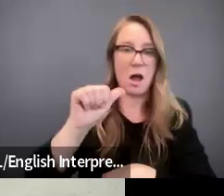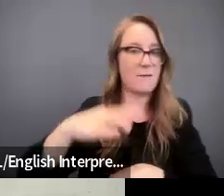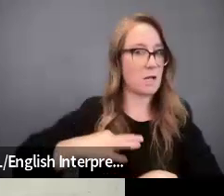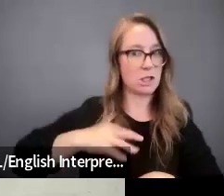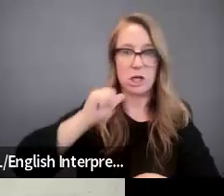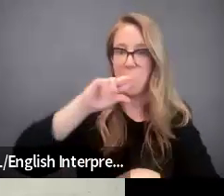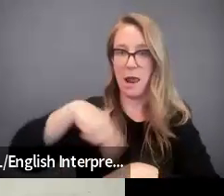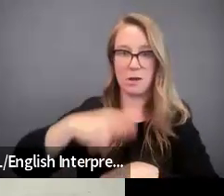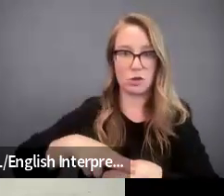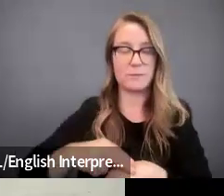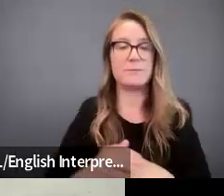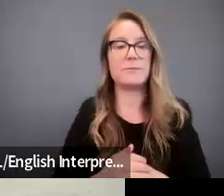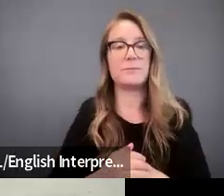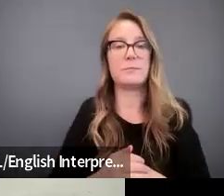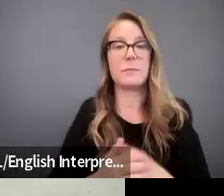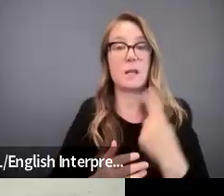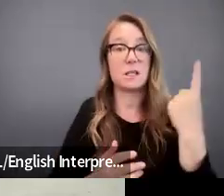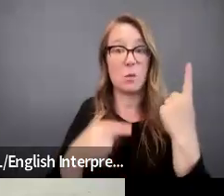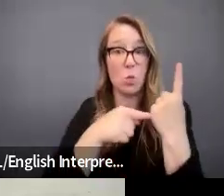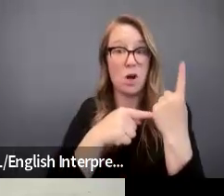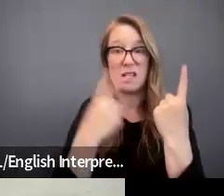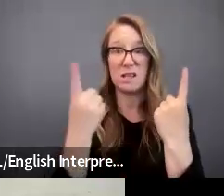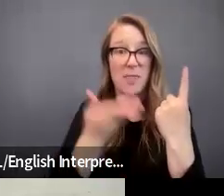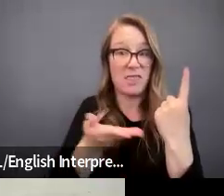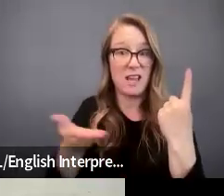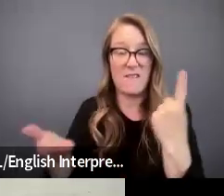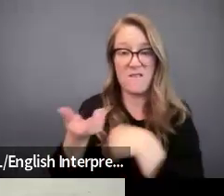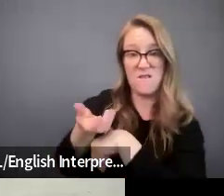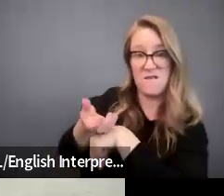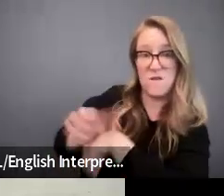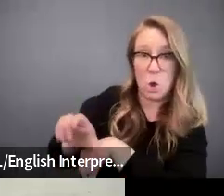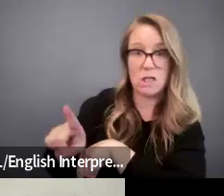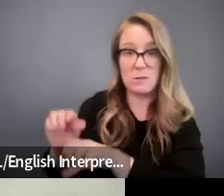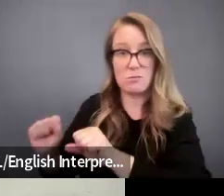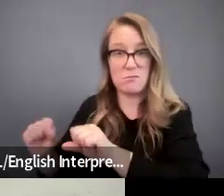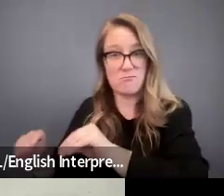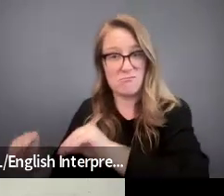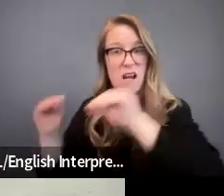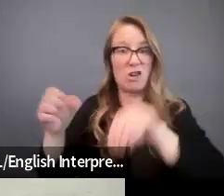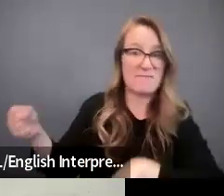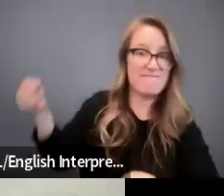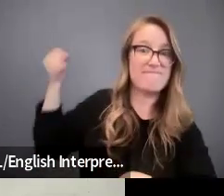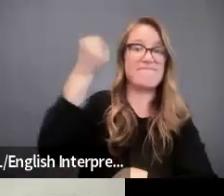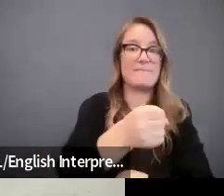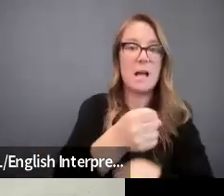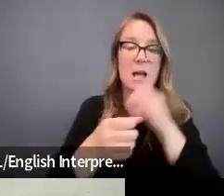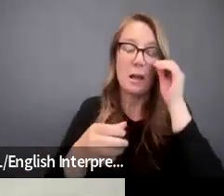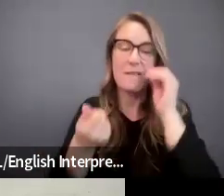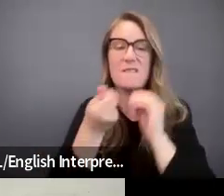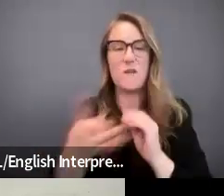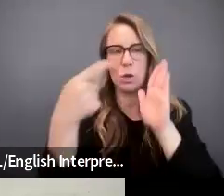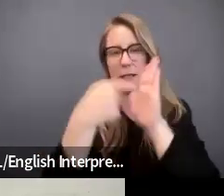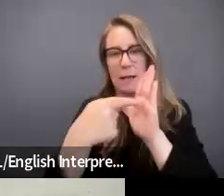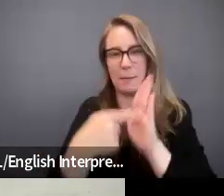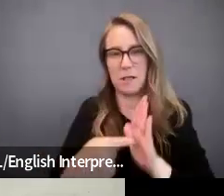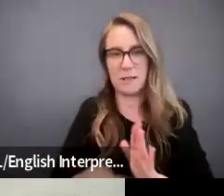natural. There is someone or something forcing them to migrate. And these are just a few